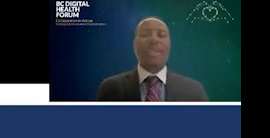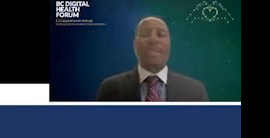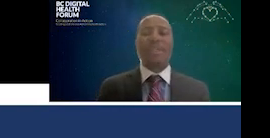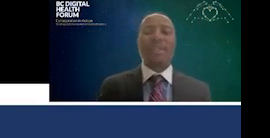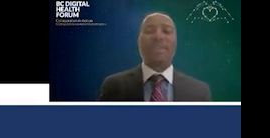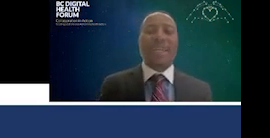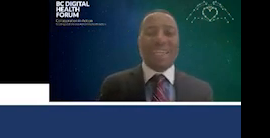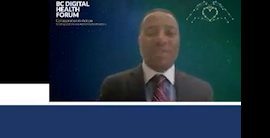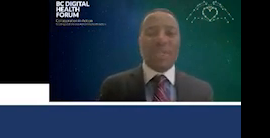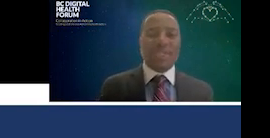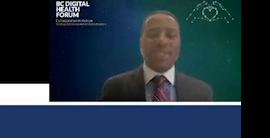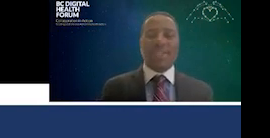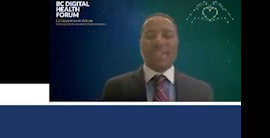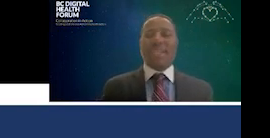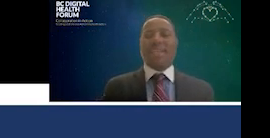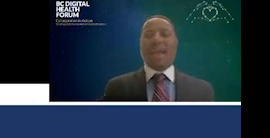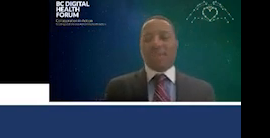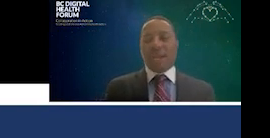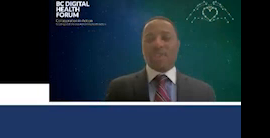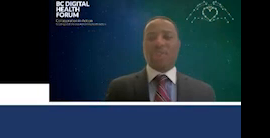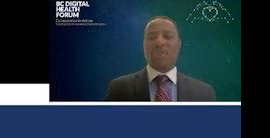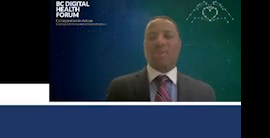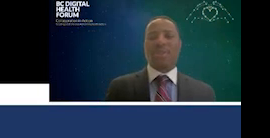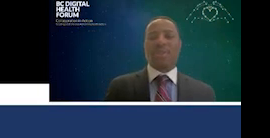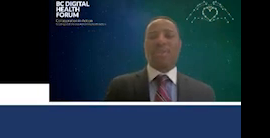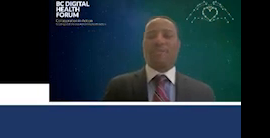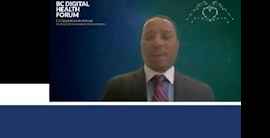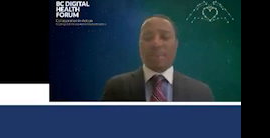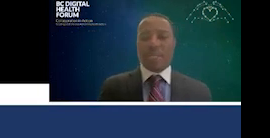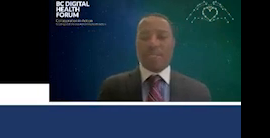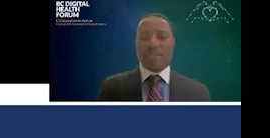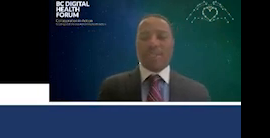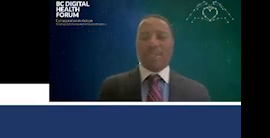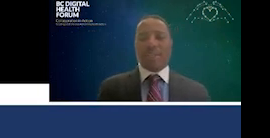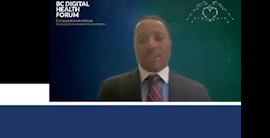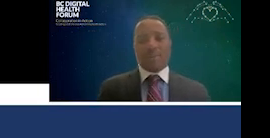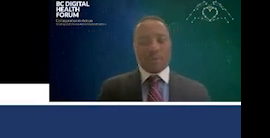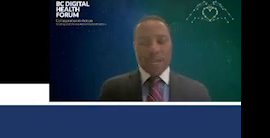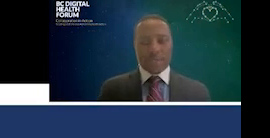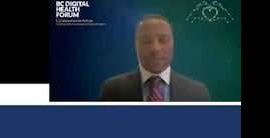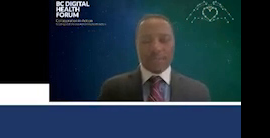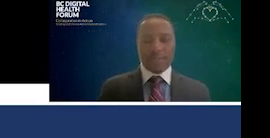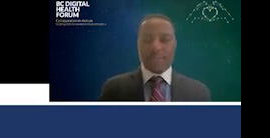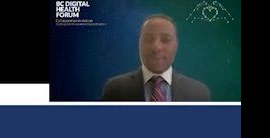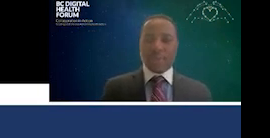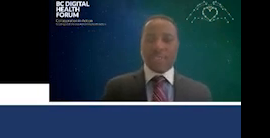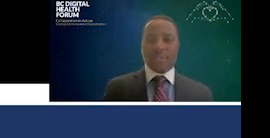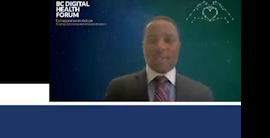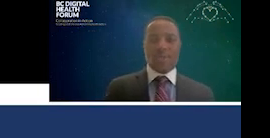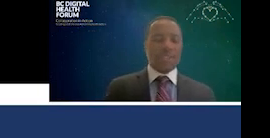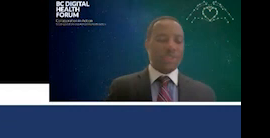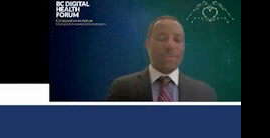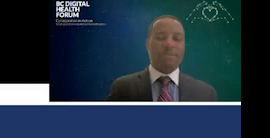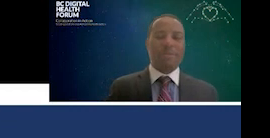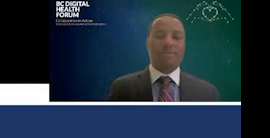and indicate their interest to get attached to a family care provider, be it a